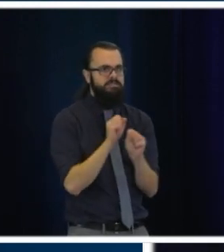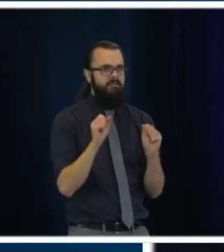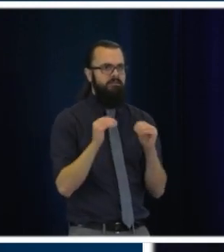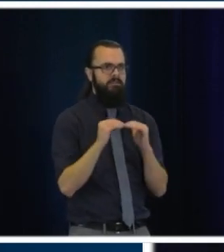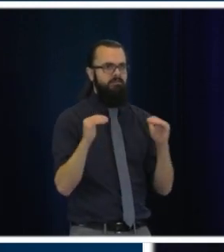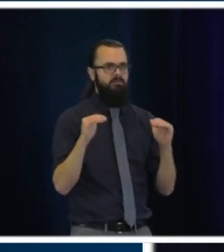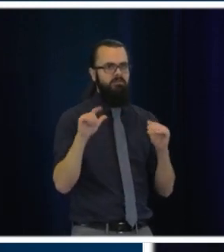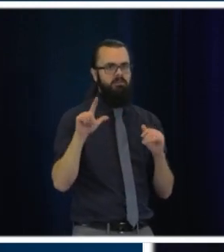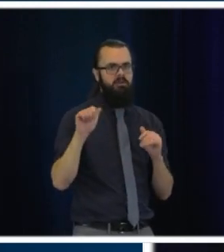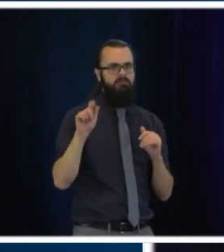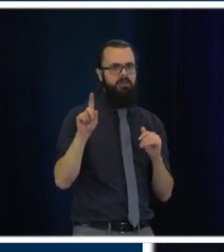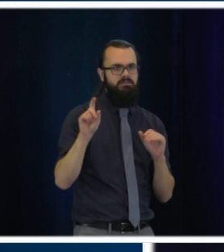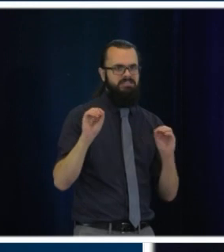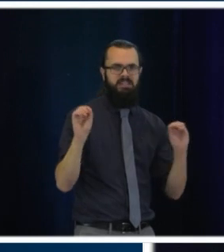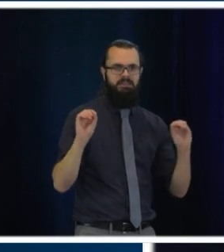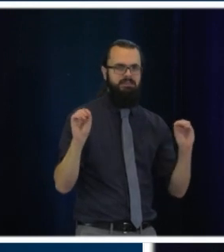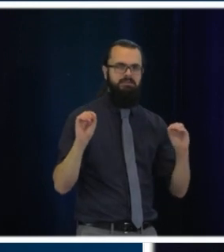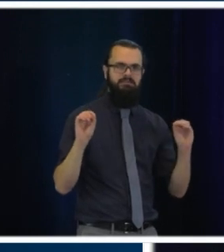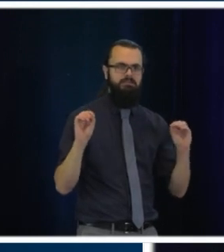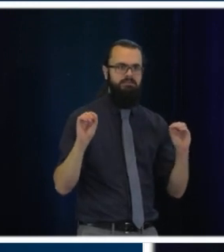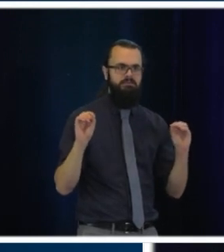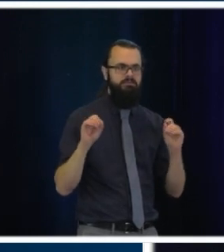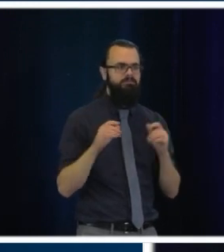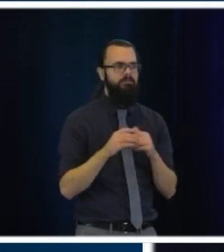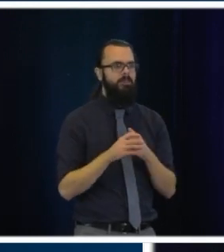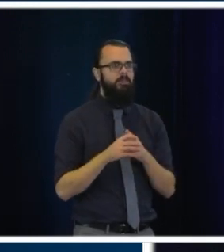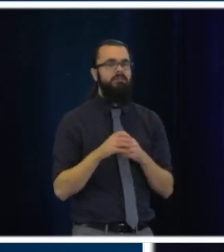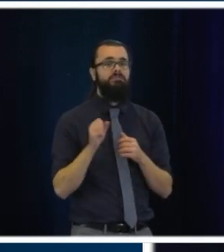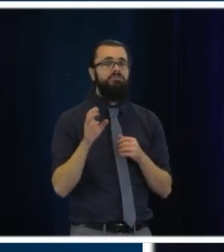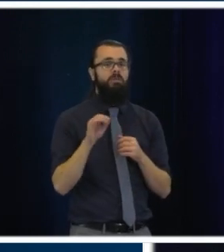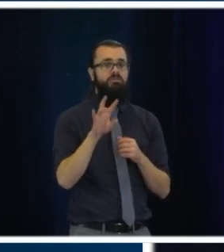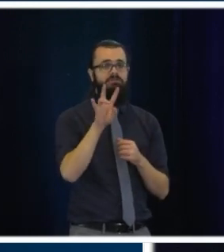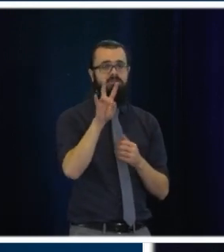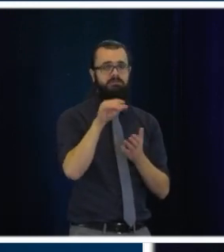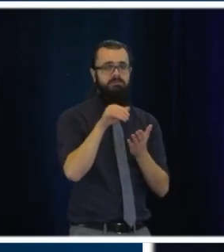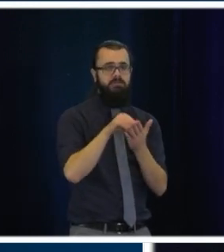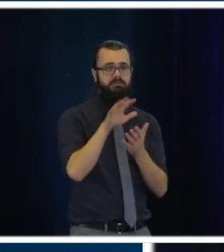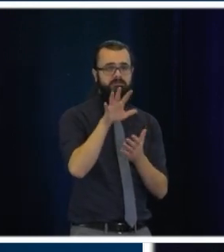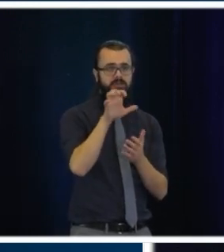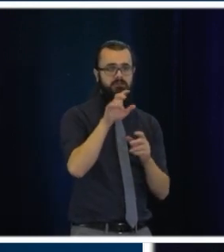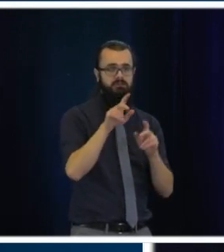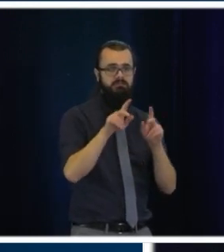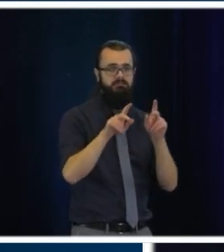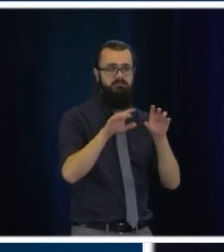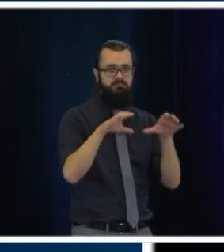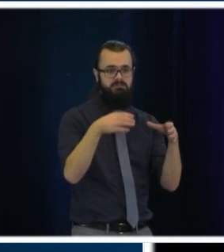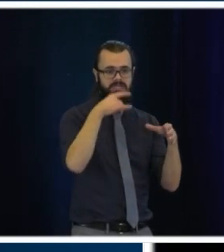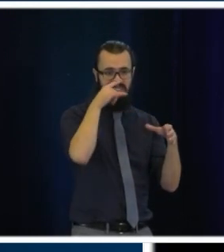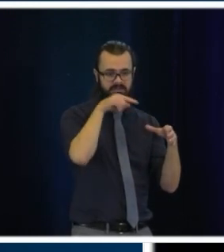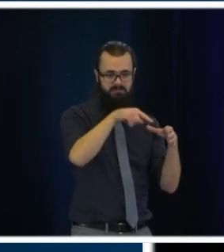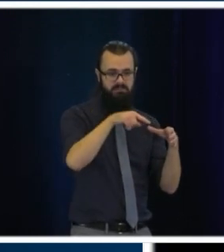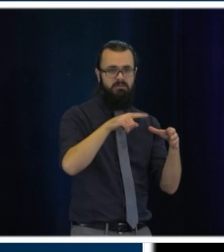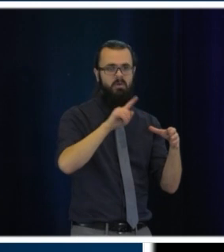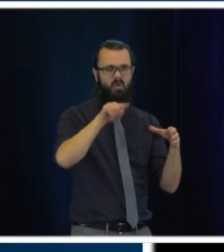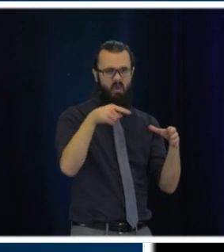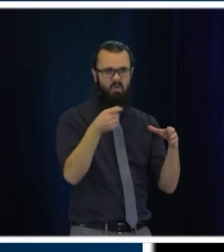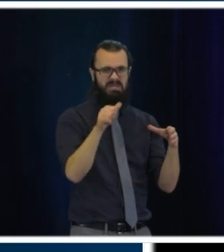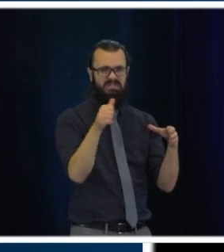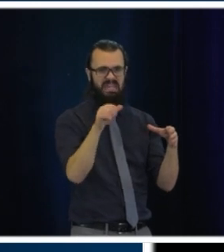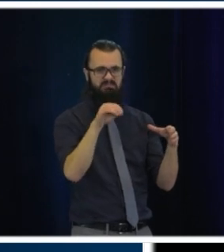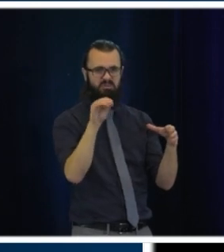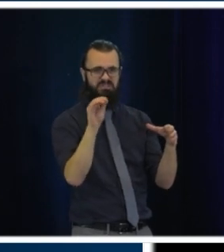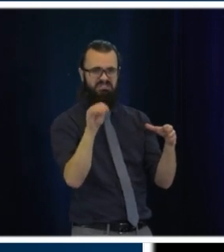So I told you that we were only testing about 10% of the kids who were eligible. In the last 8 years, there's an average